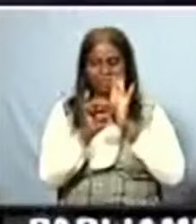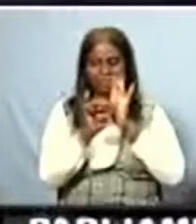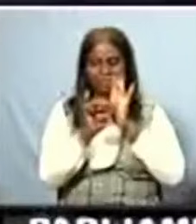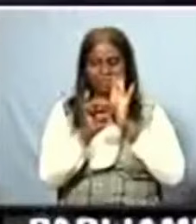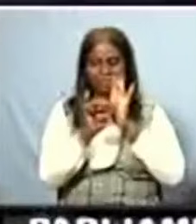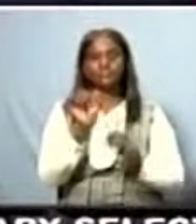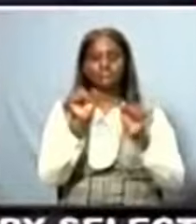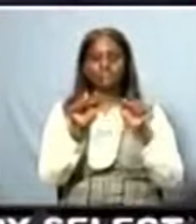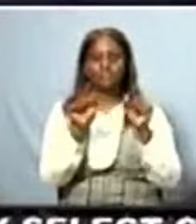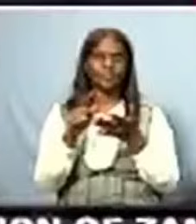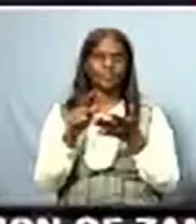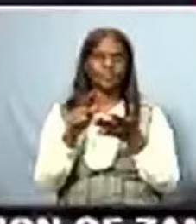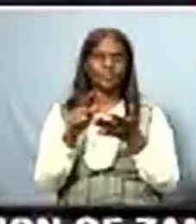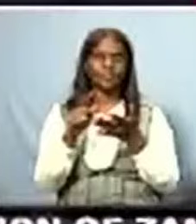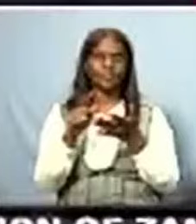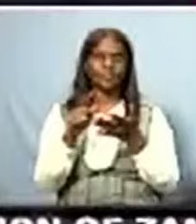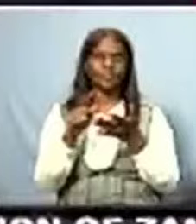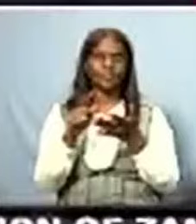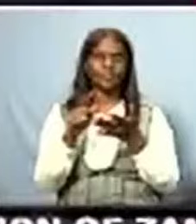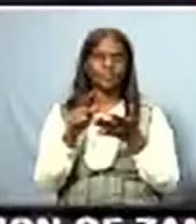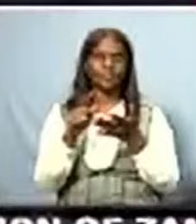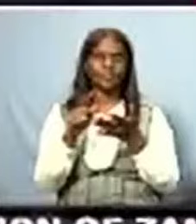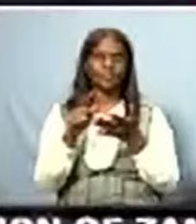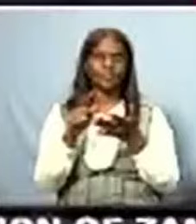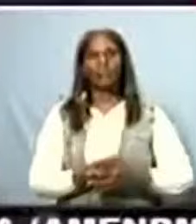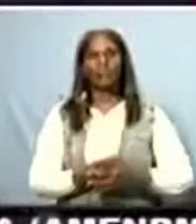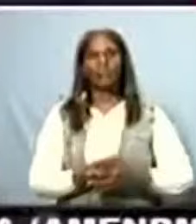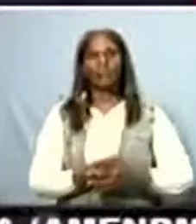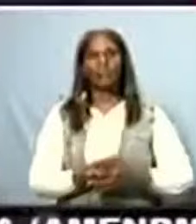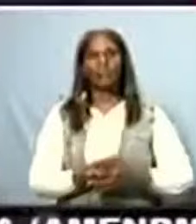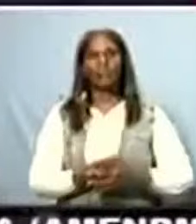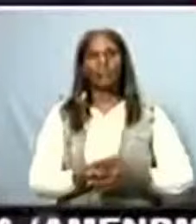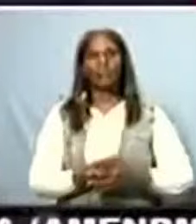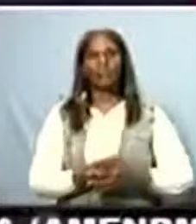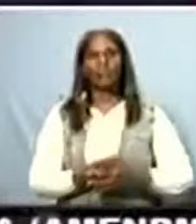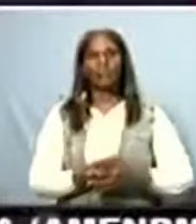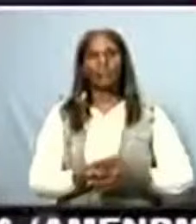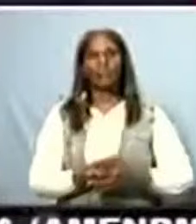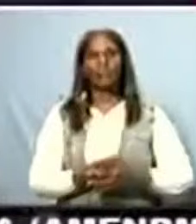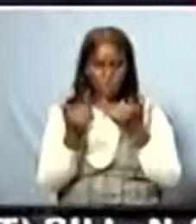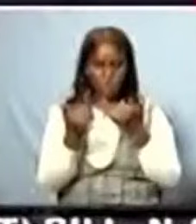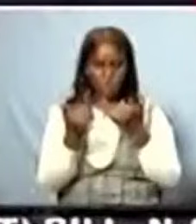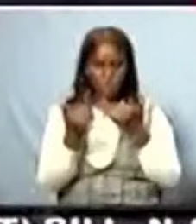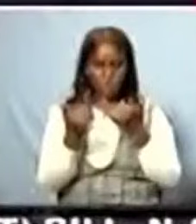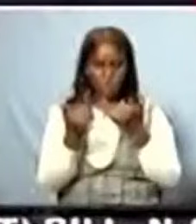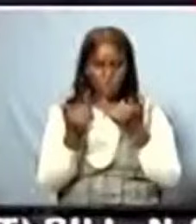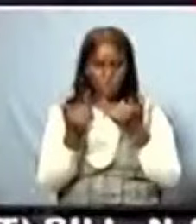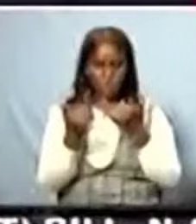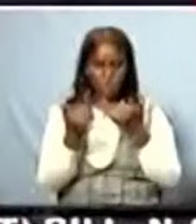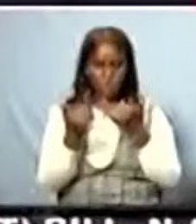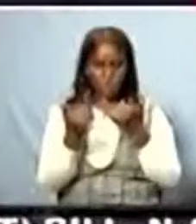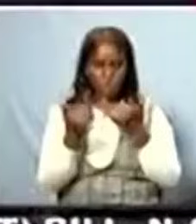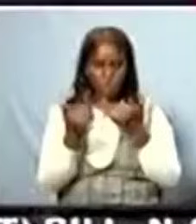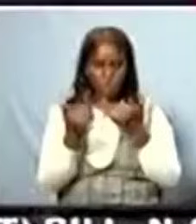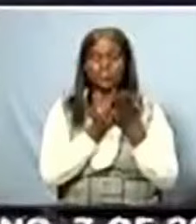used to Title 2. Now, in terms of